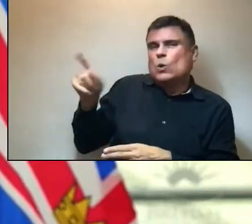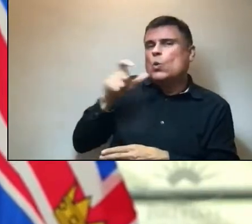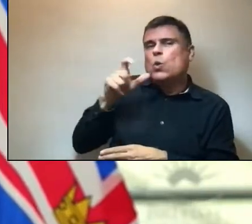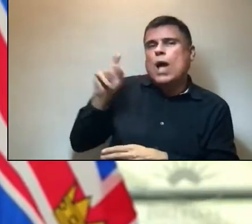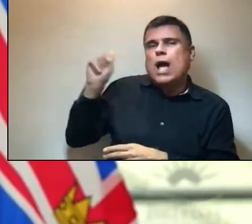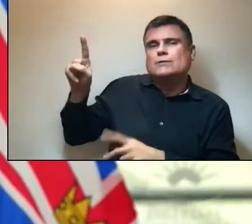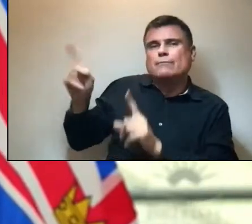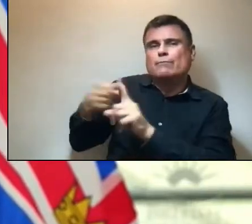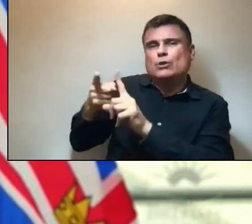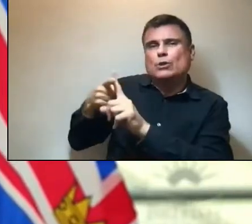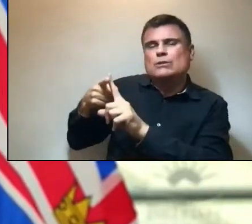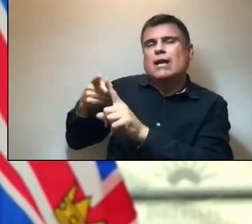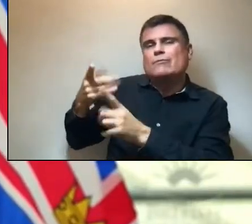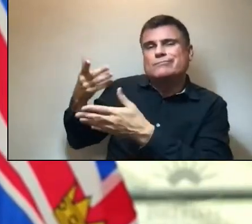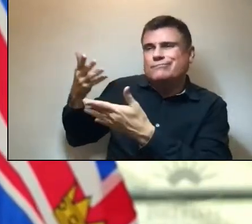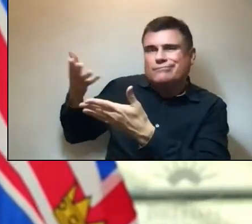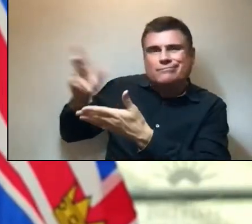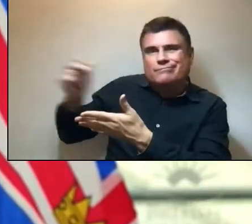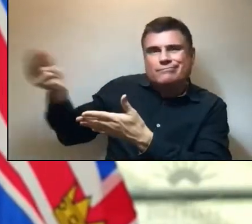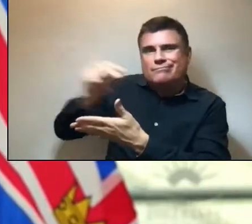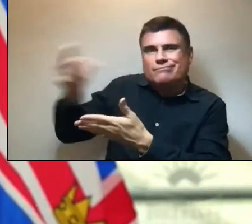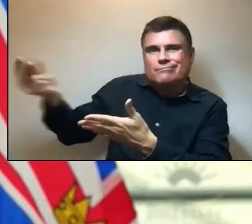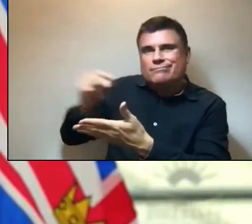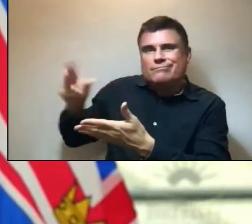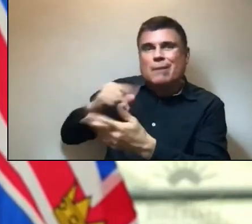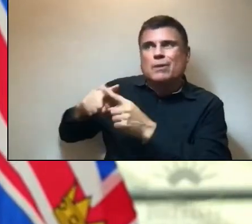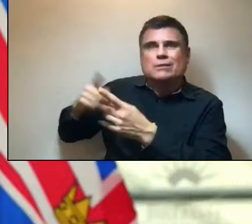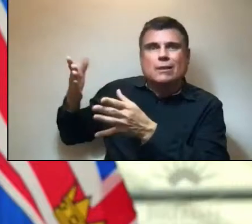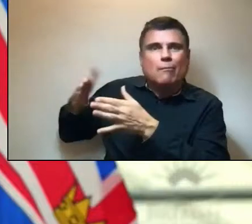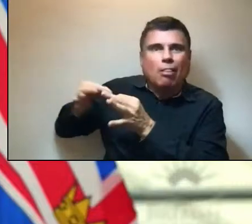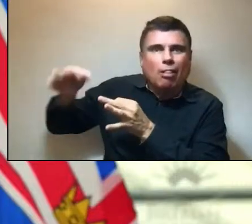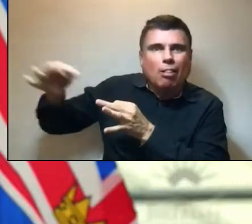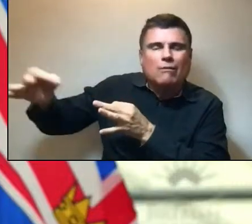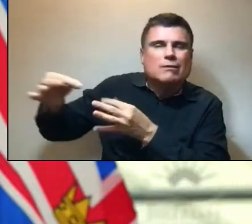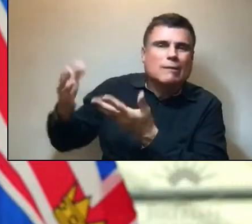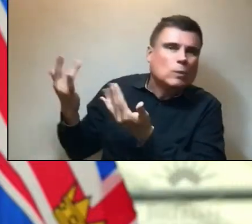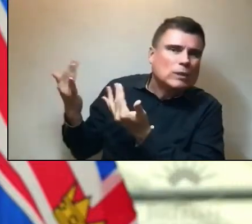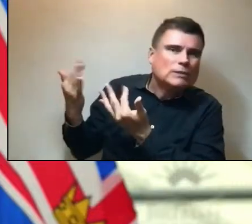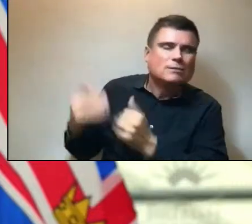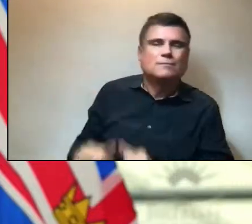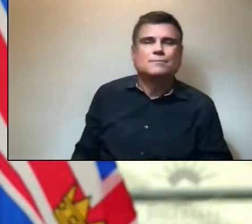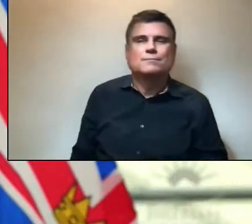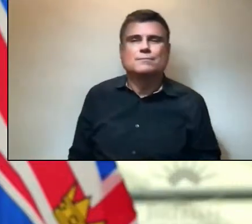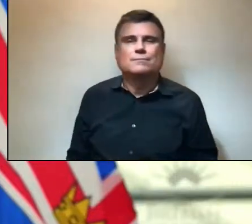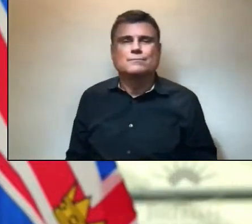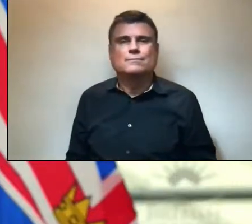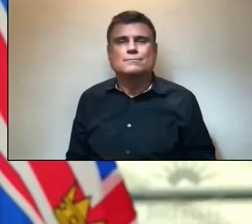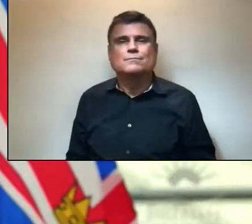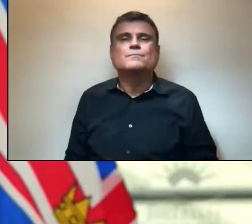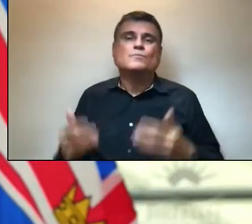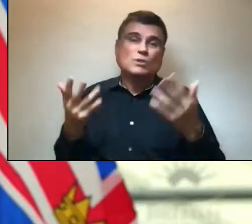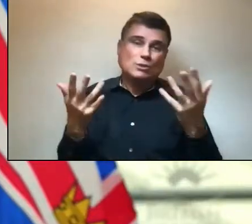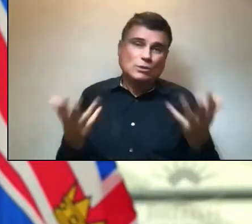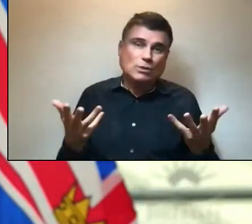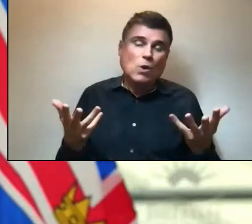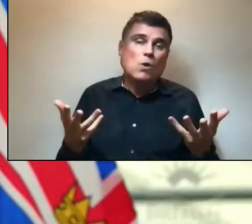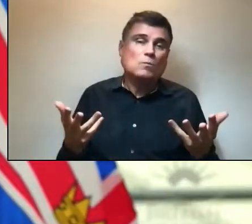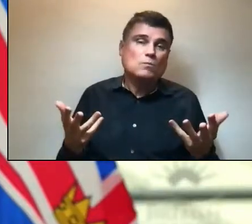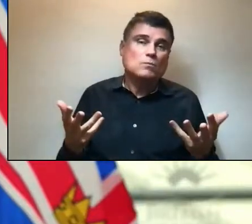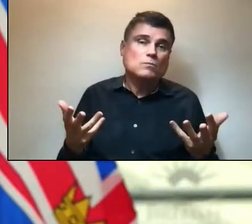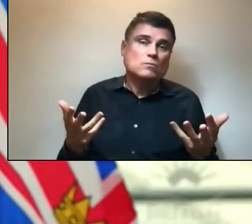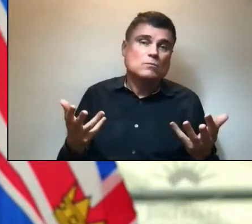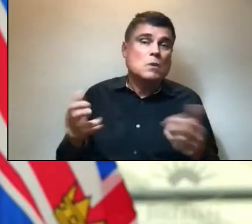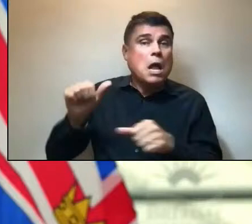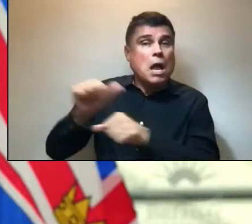So I understand they are distributing a certain amount of those that they have through pharmacies, I understand, or through